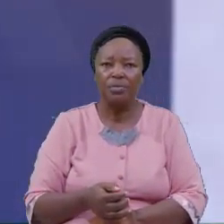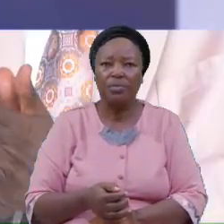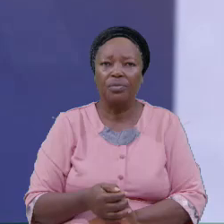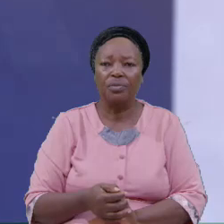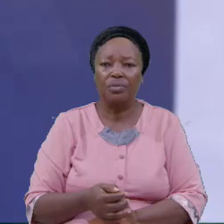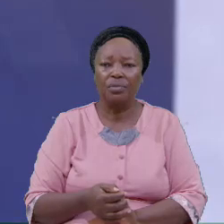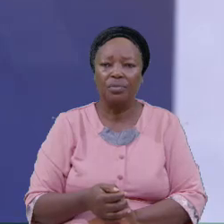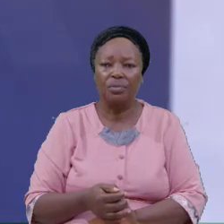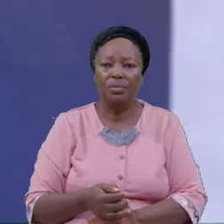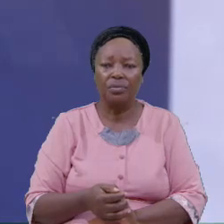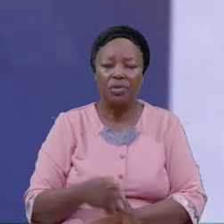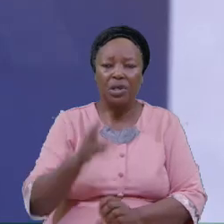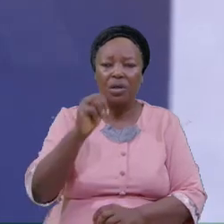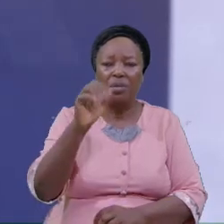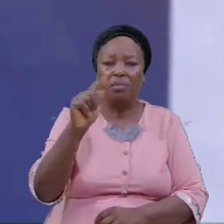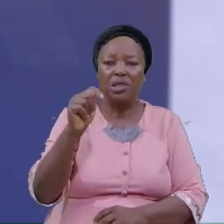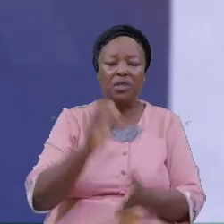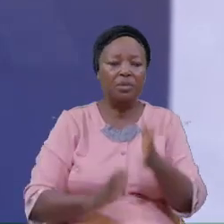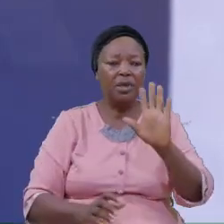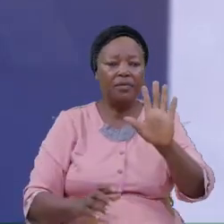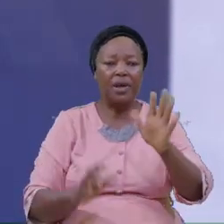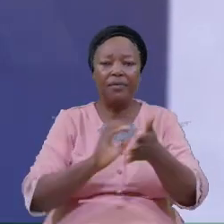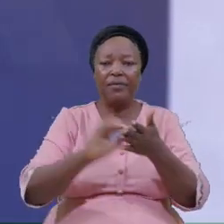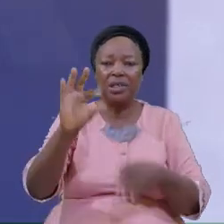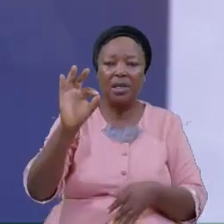Matthew chapter 5, verse 9.